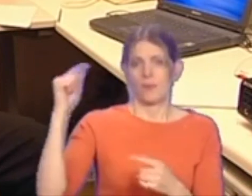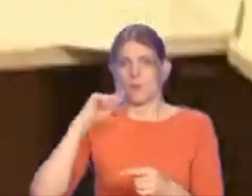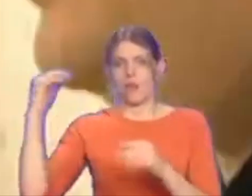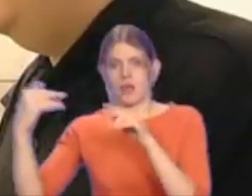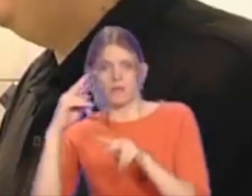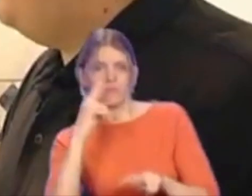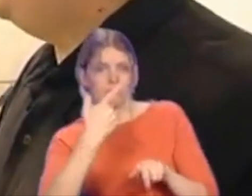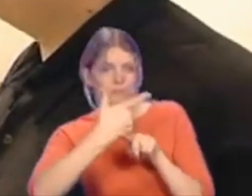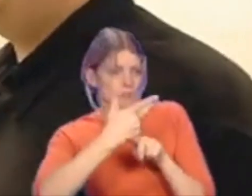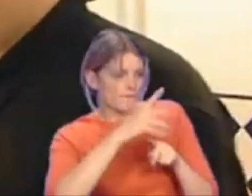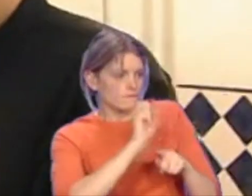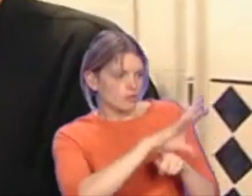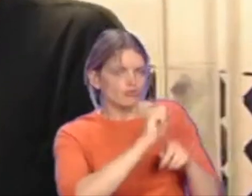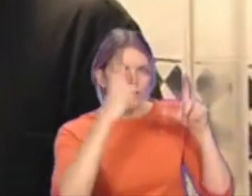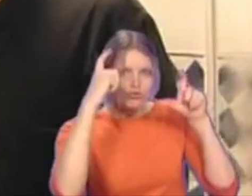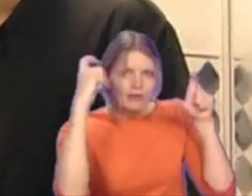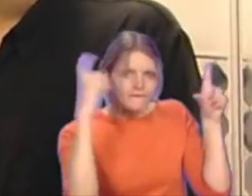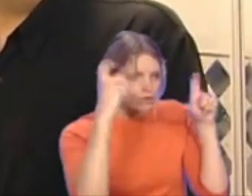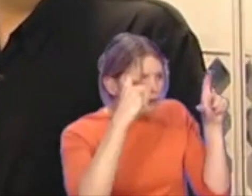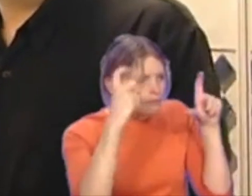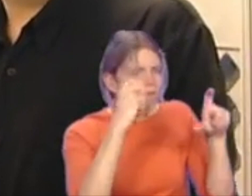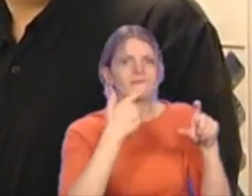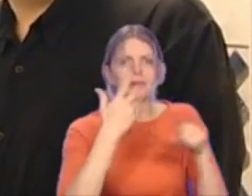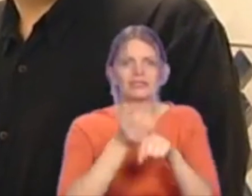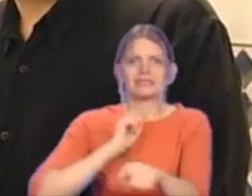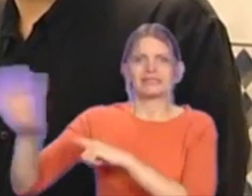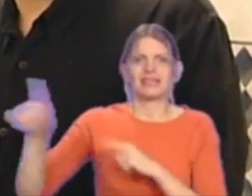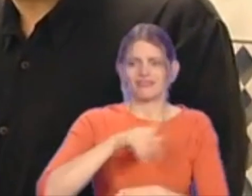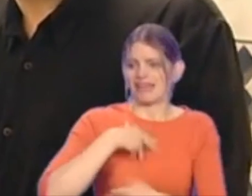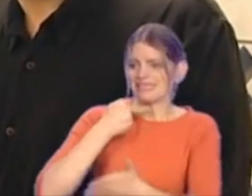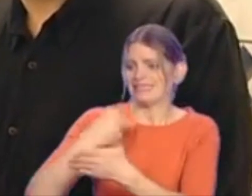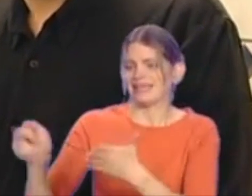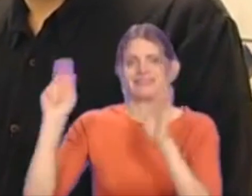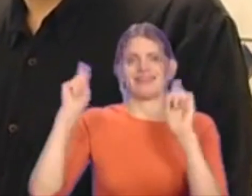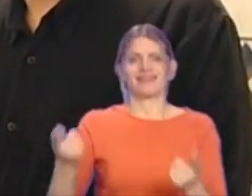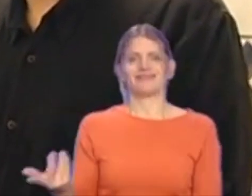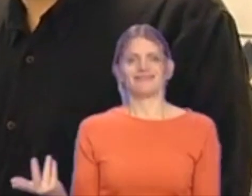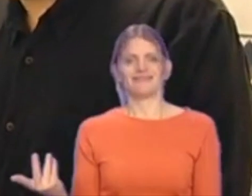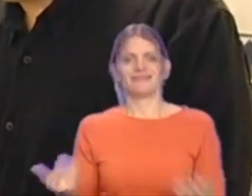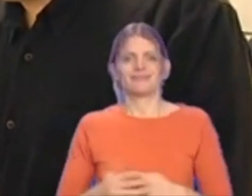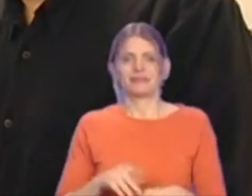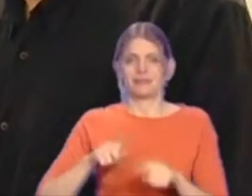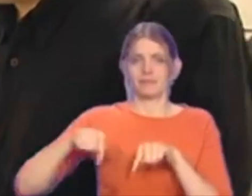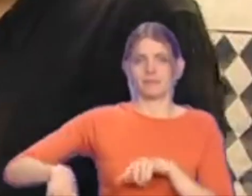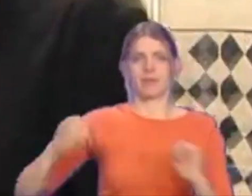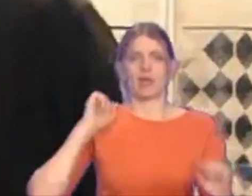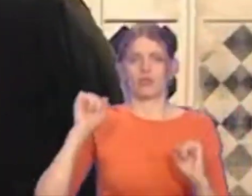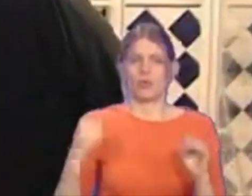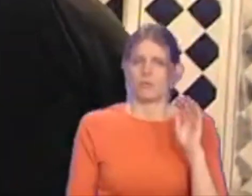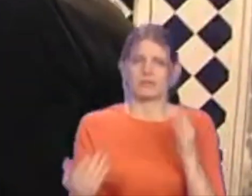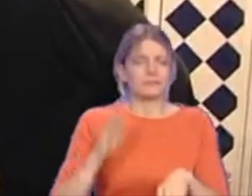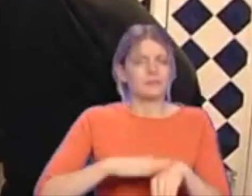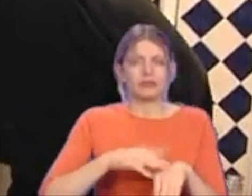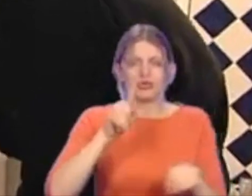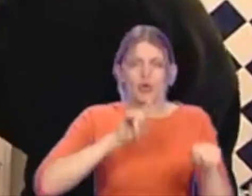elsewhere. Another place where you're likely to find evidence of intruders is in fact the bathroom. No matter how careful they are, they may have used